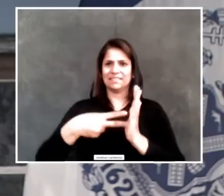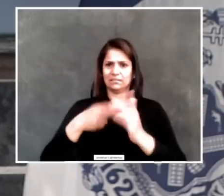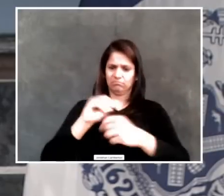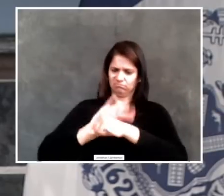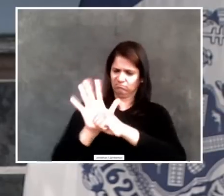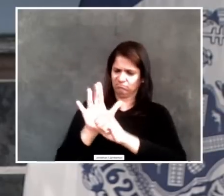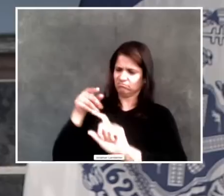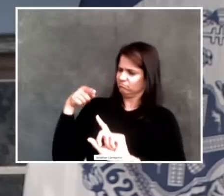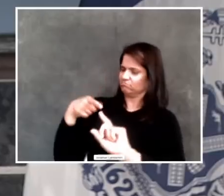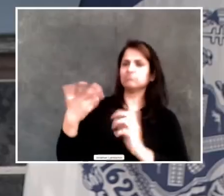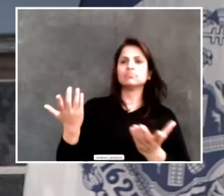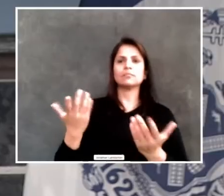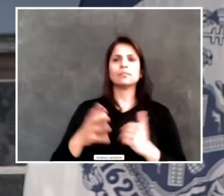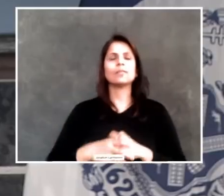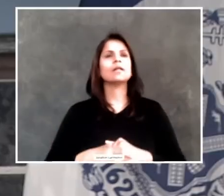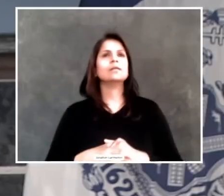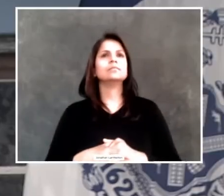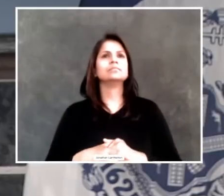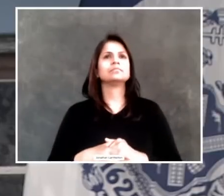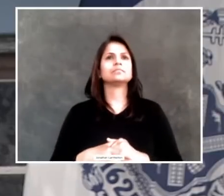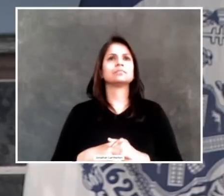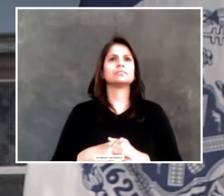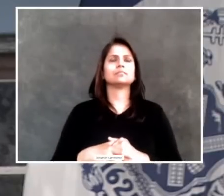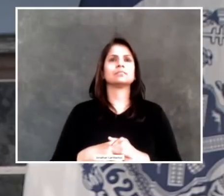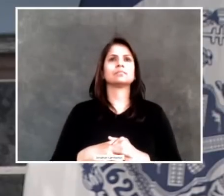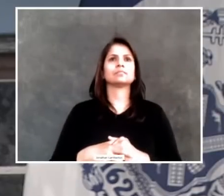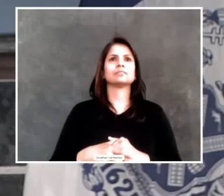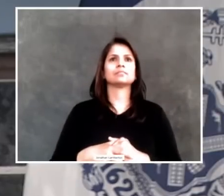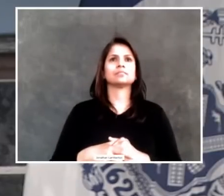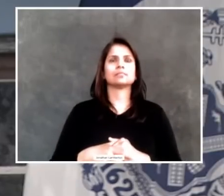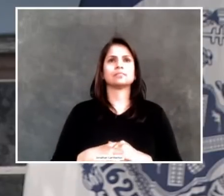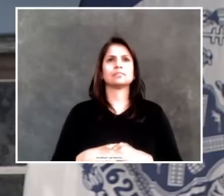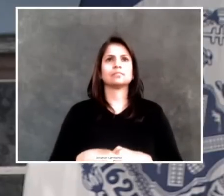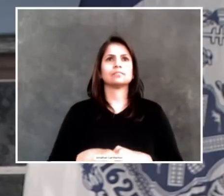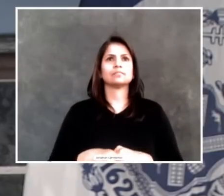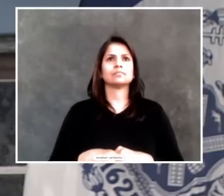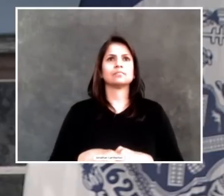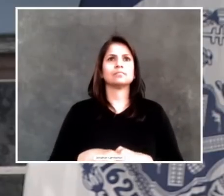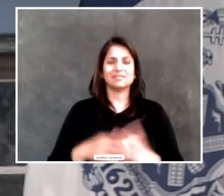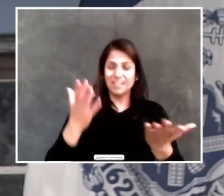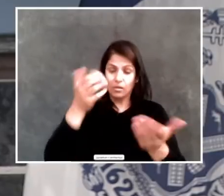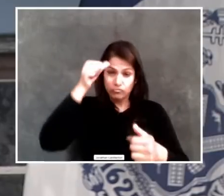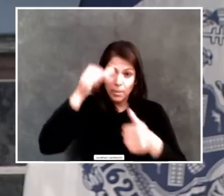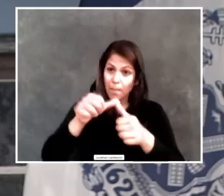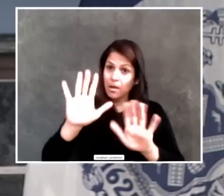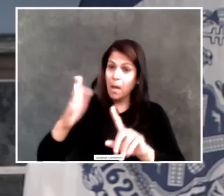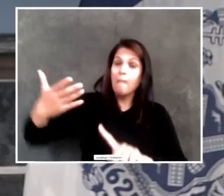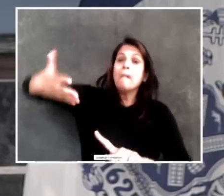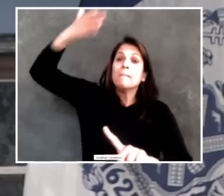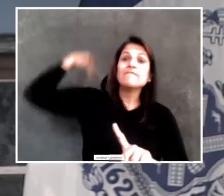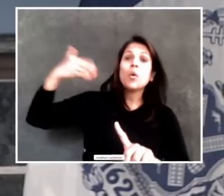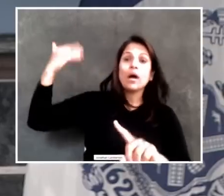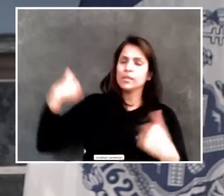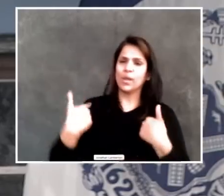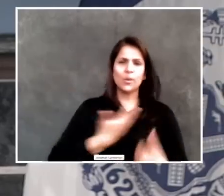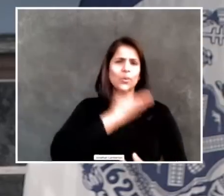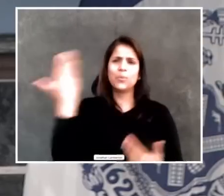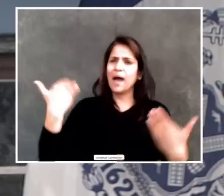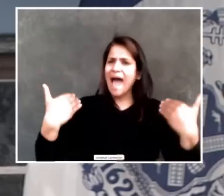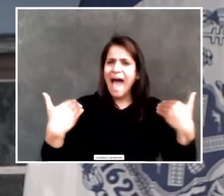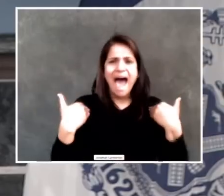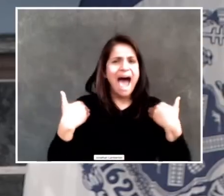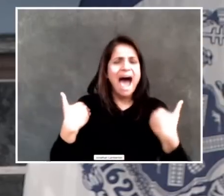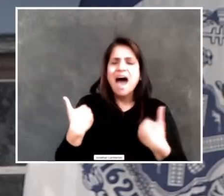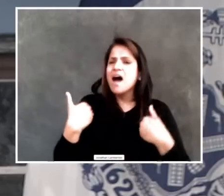there's also the problem of what the testing can tell you and what it can't tell you. As I said, none of it is perfect. We don't have the